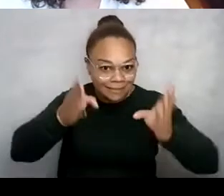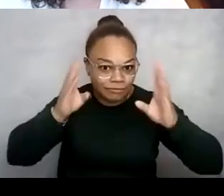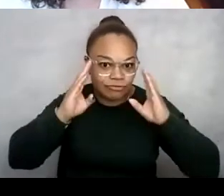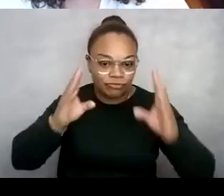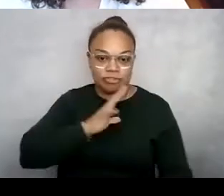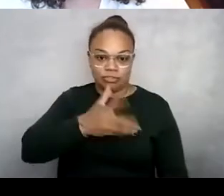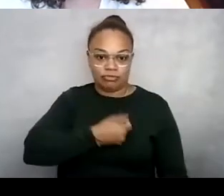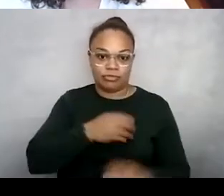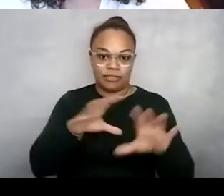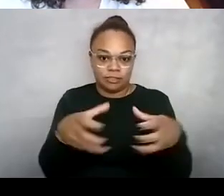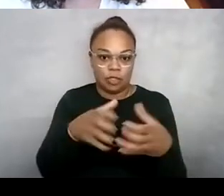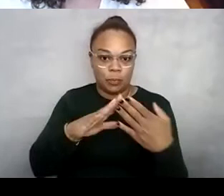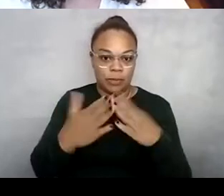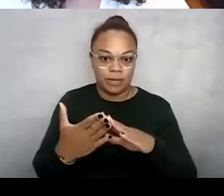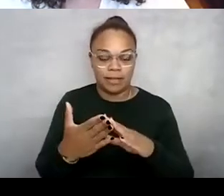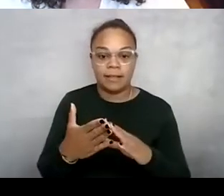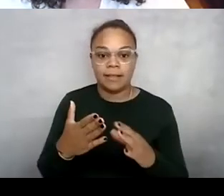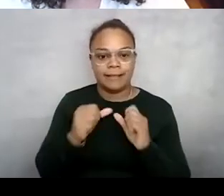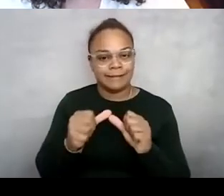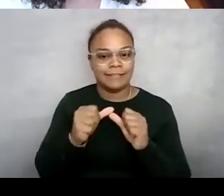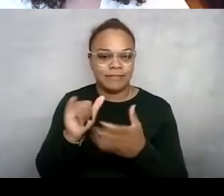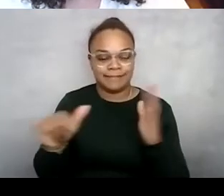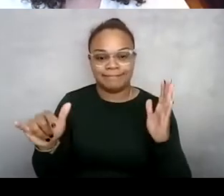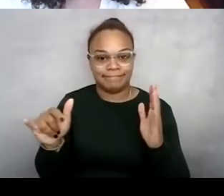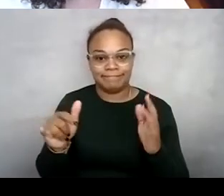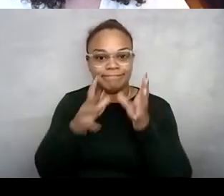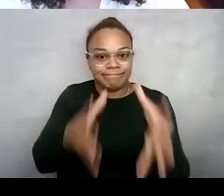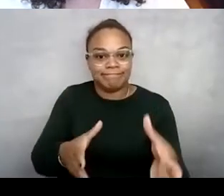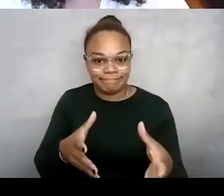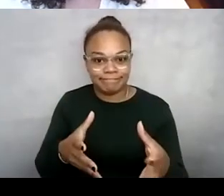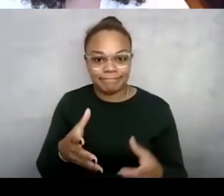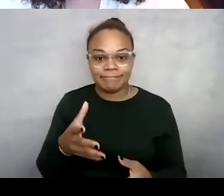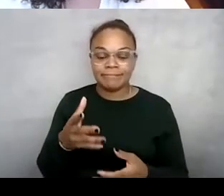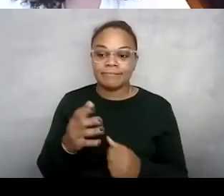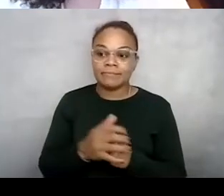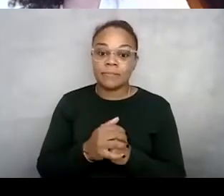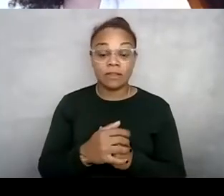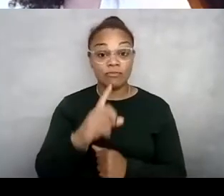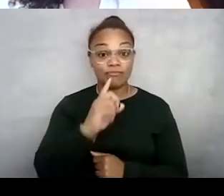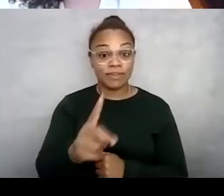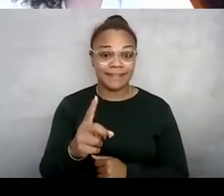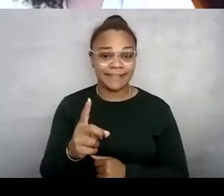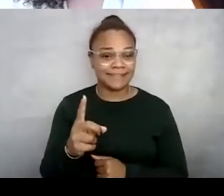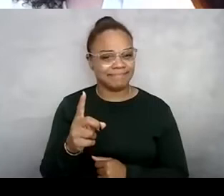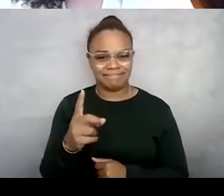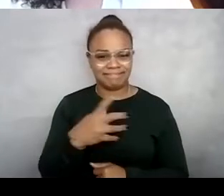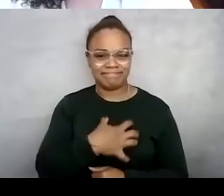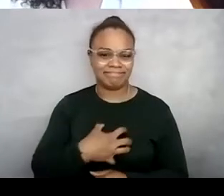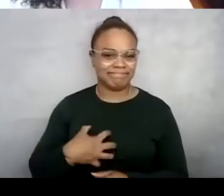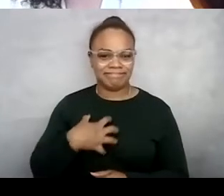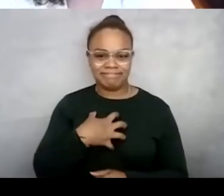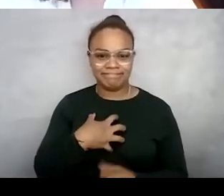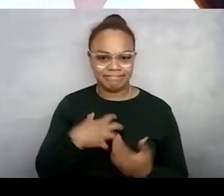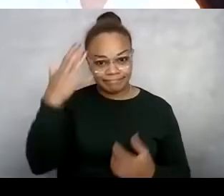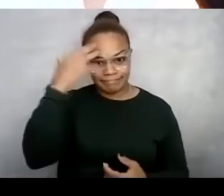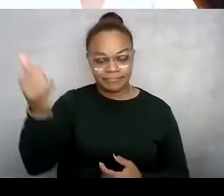that base that, and not only to the base, but also what's really insidious about it was intended